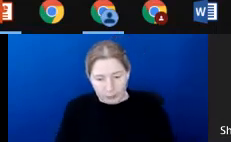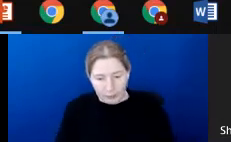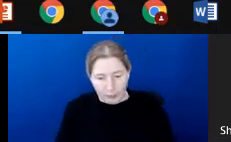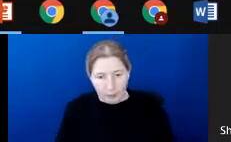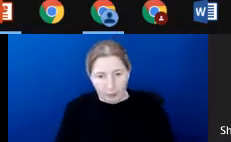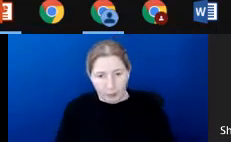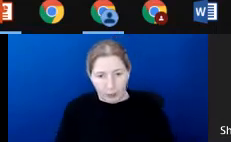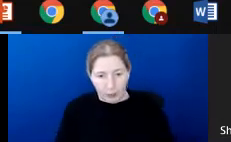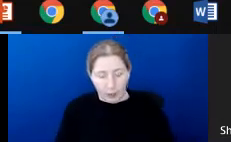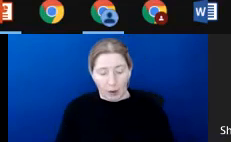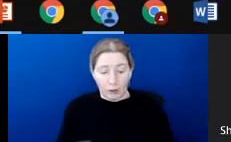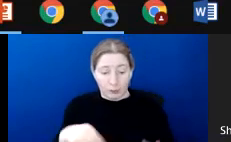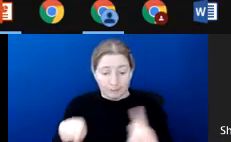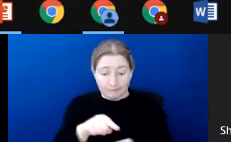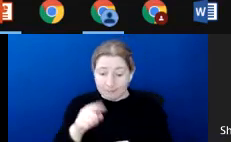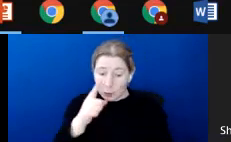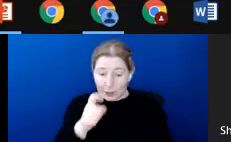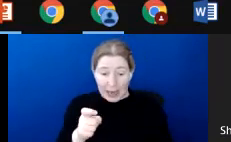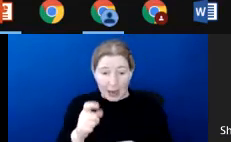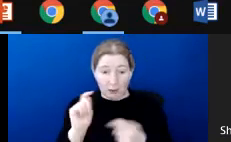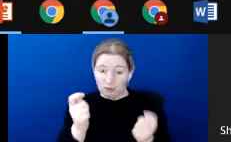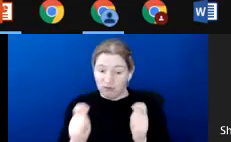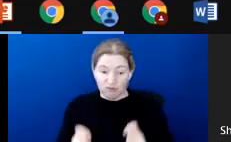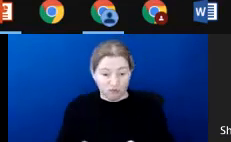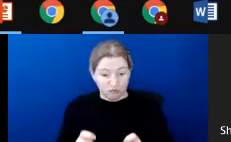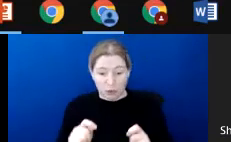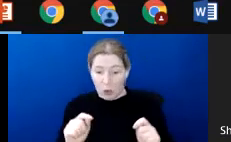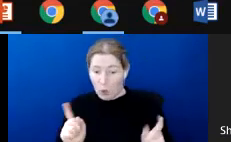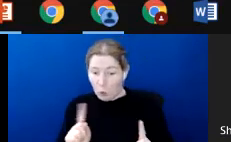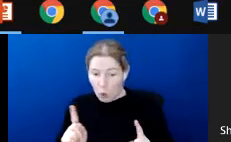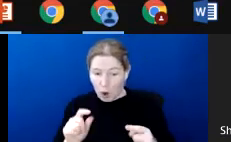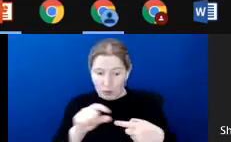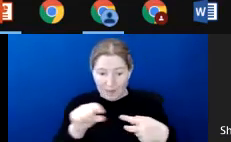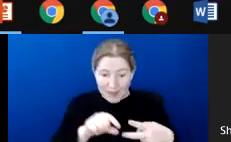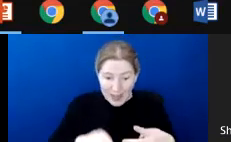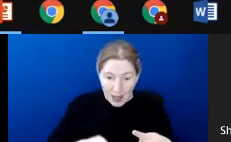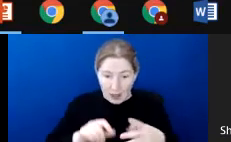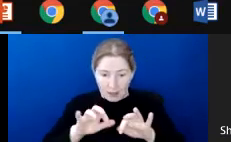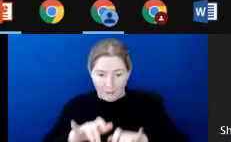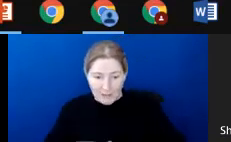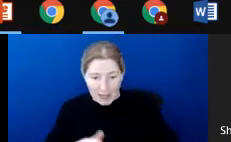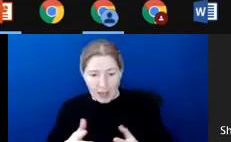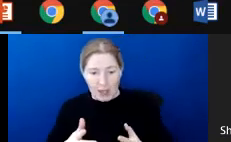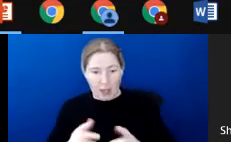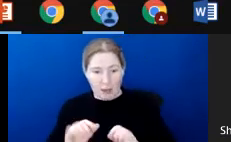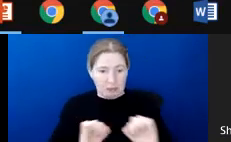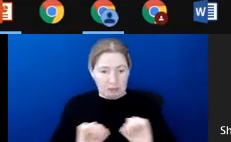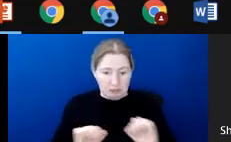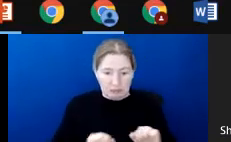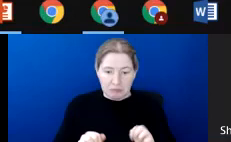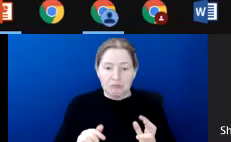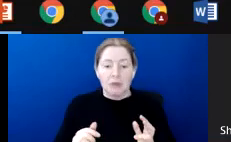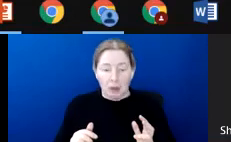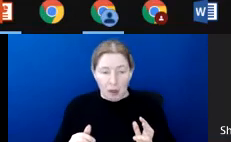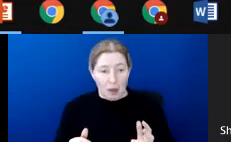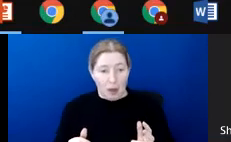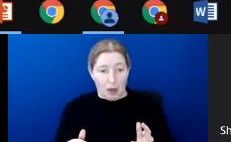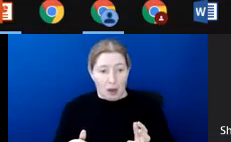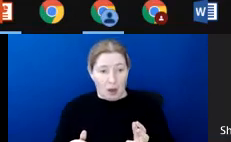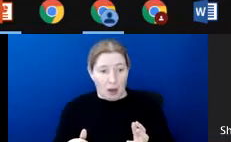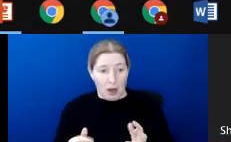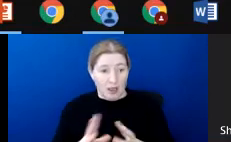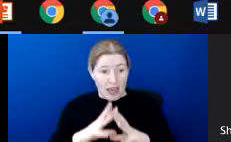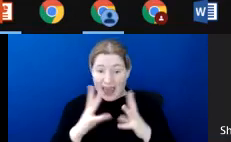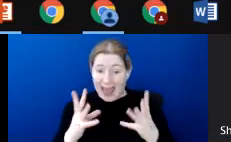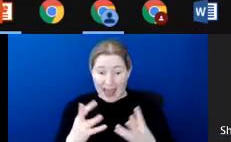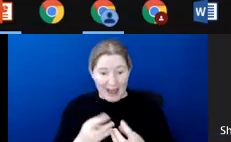So you can define exactly what fields should be filled in from the employee, and